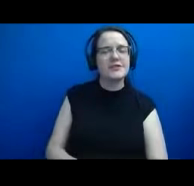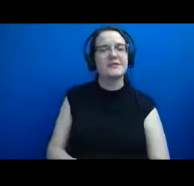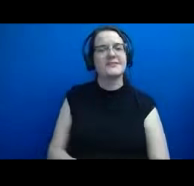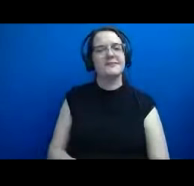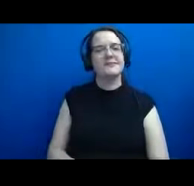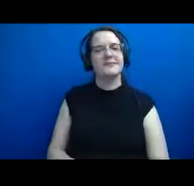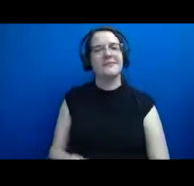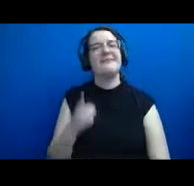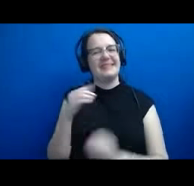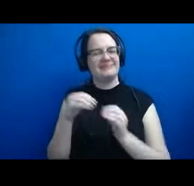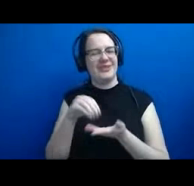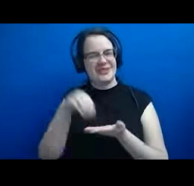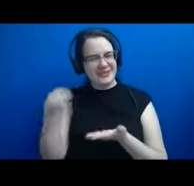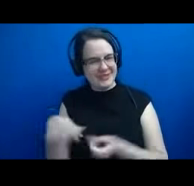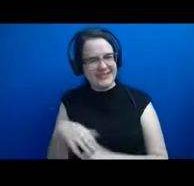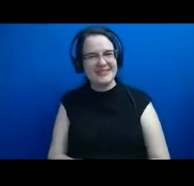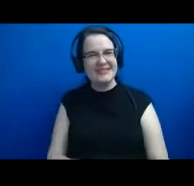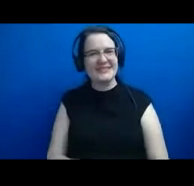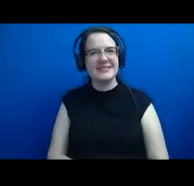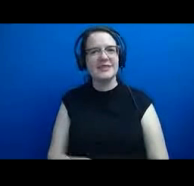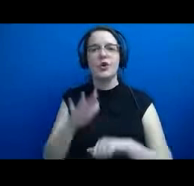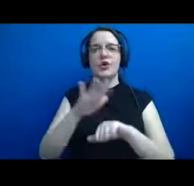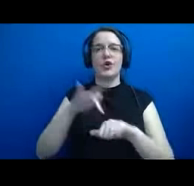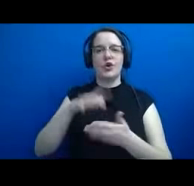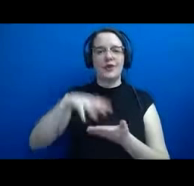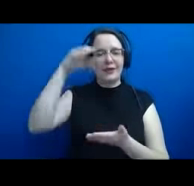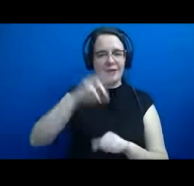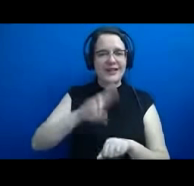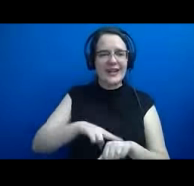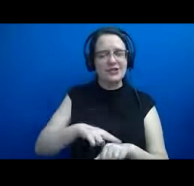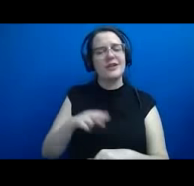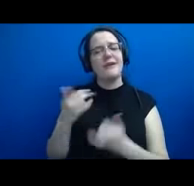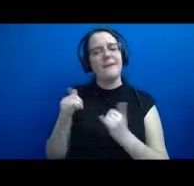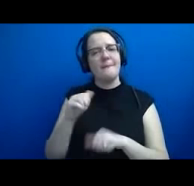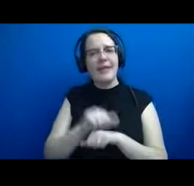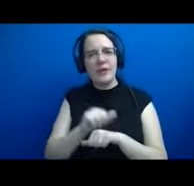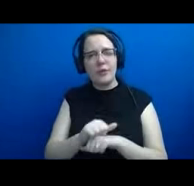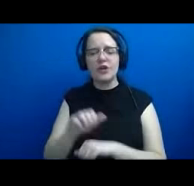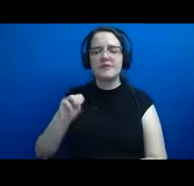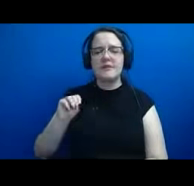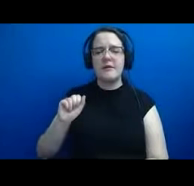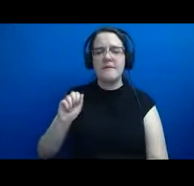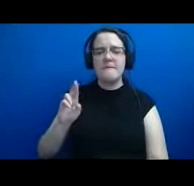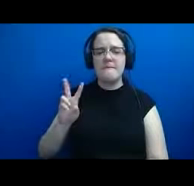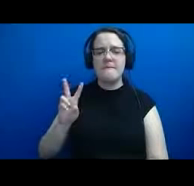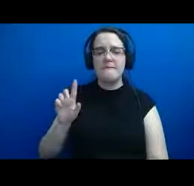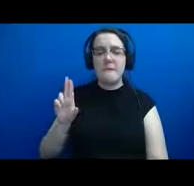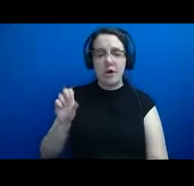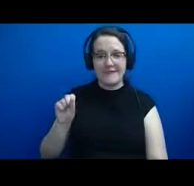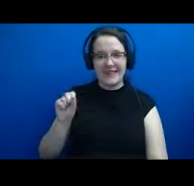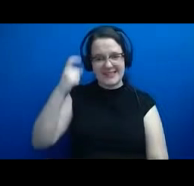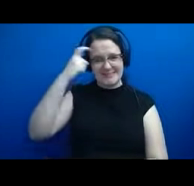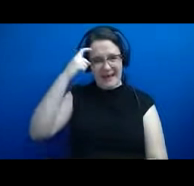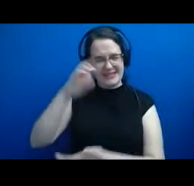Oh, more students. Early Learning Nation, Playworks, Marvelous Minds Academy. Yes, we have some amazing